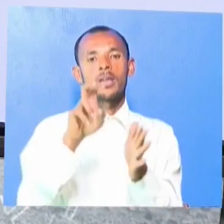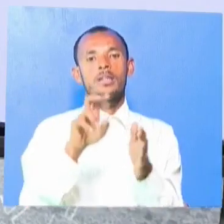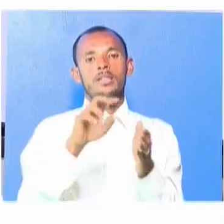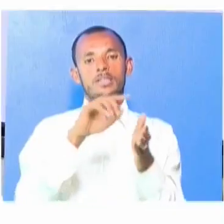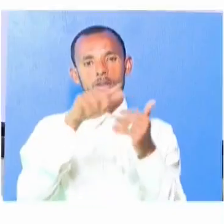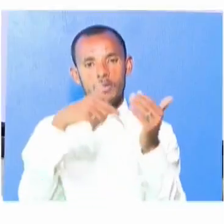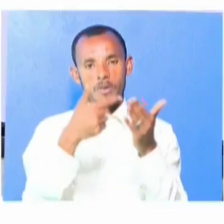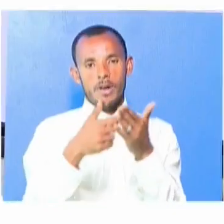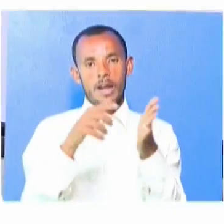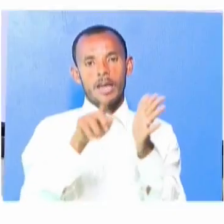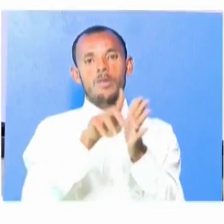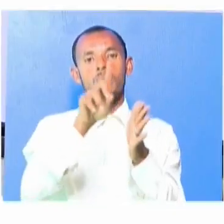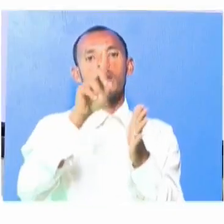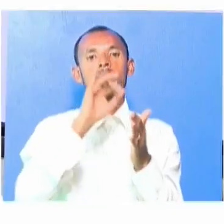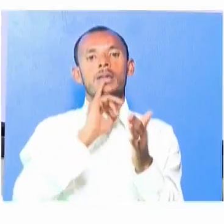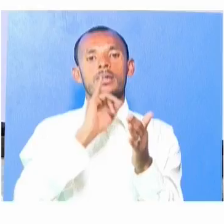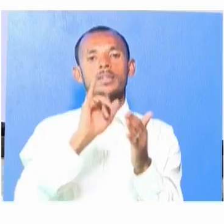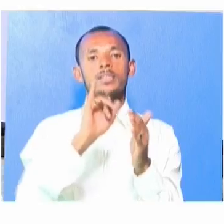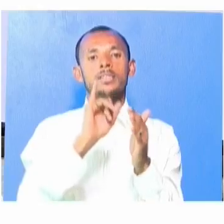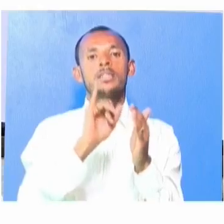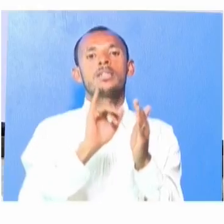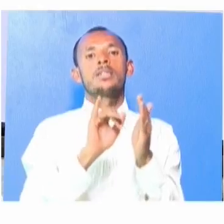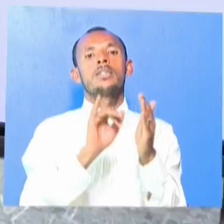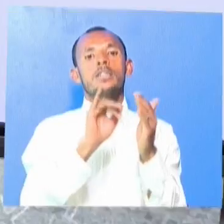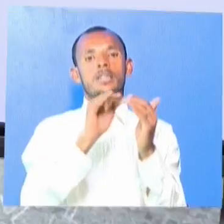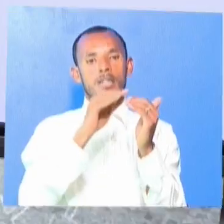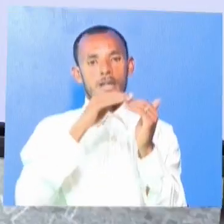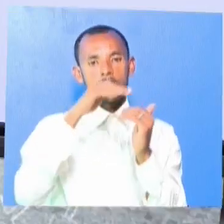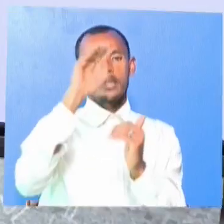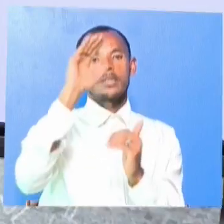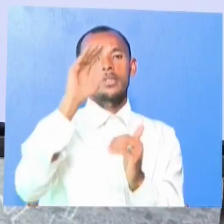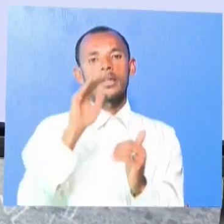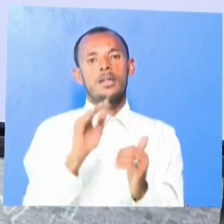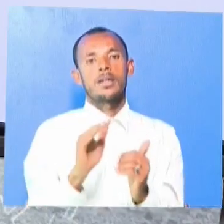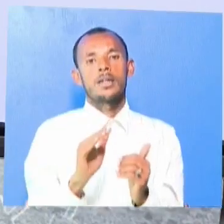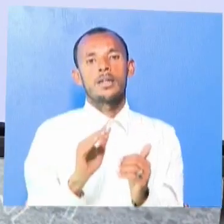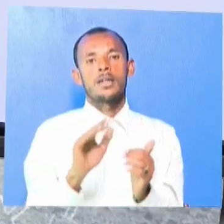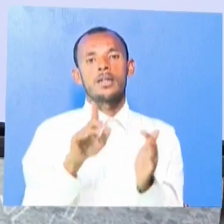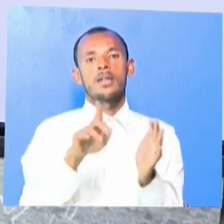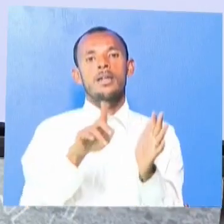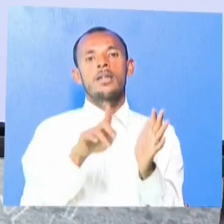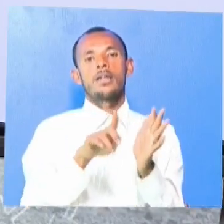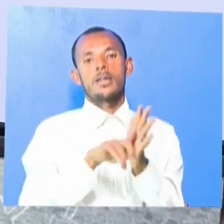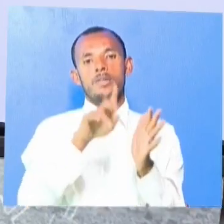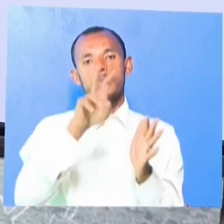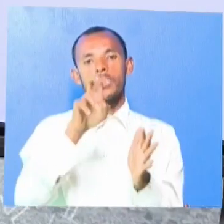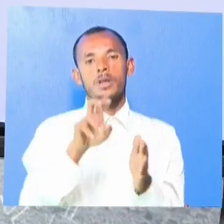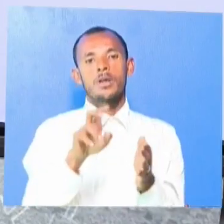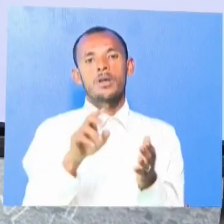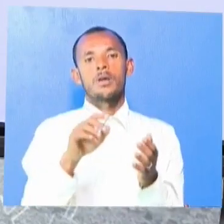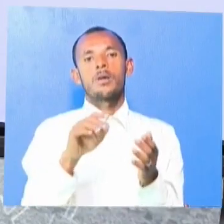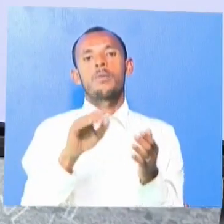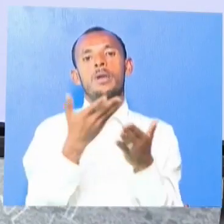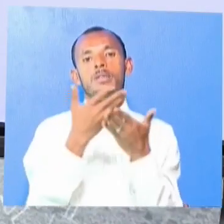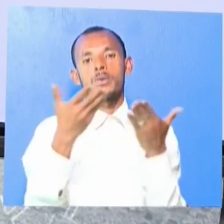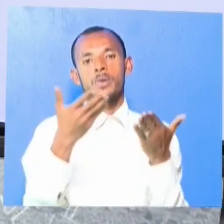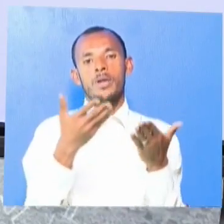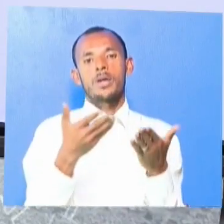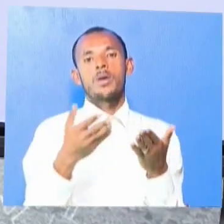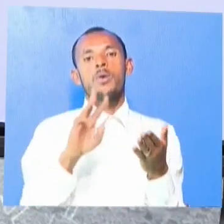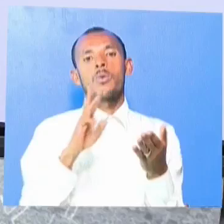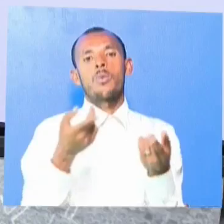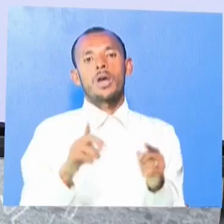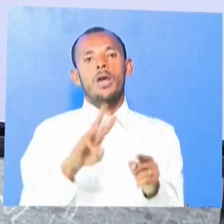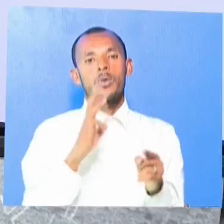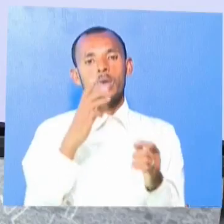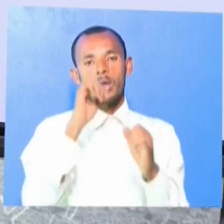bigger. So this will be the answer. By the way, when you compare two